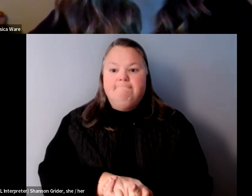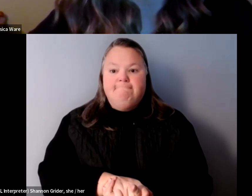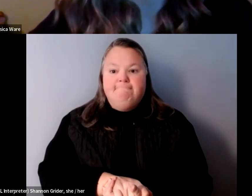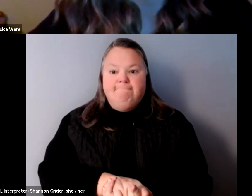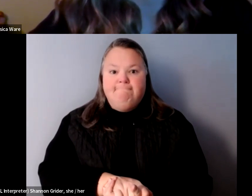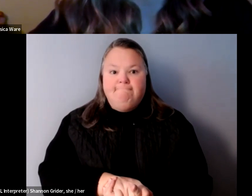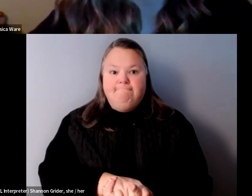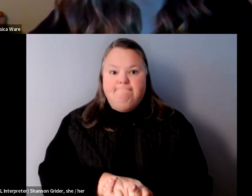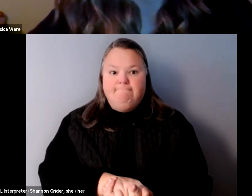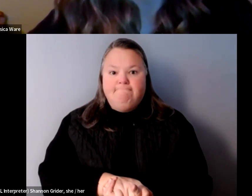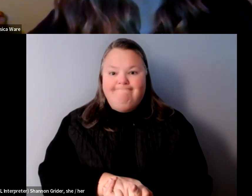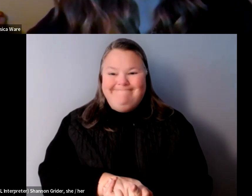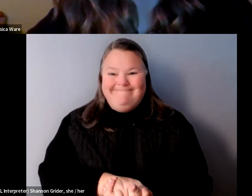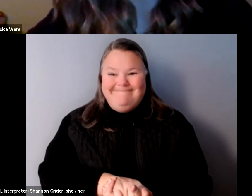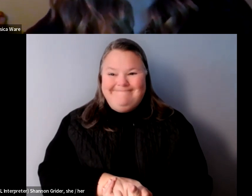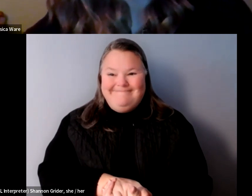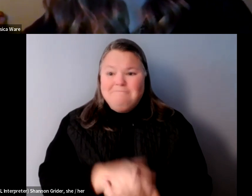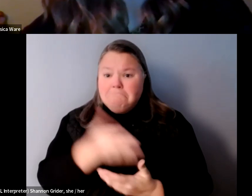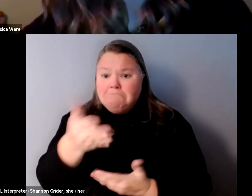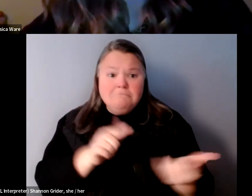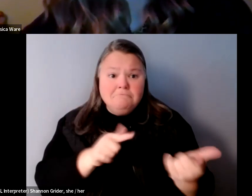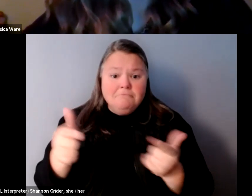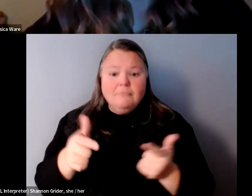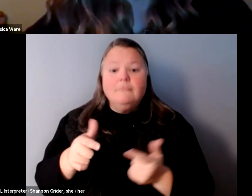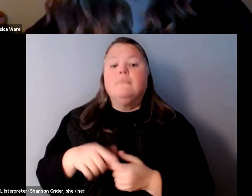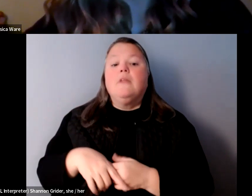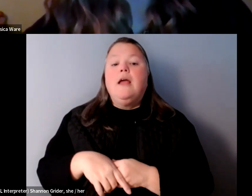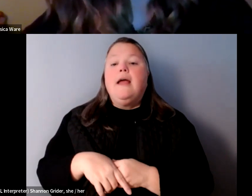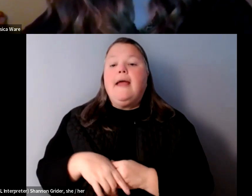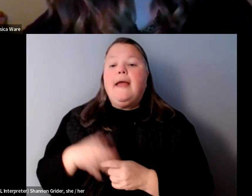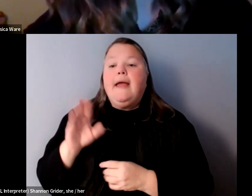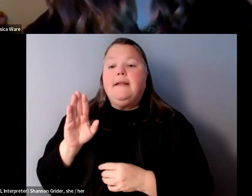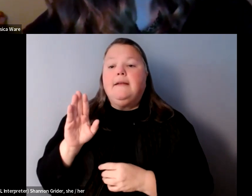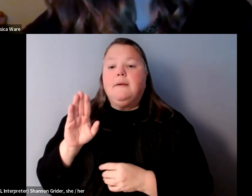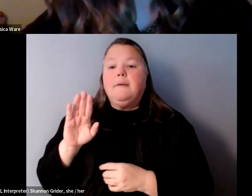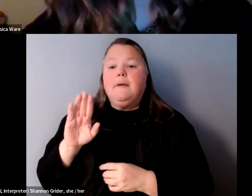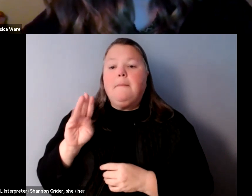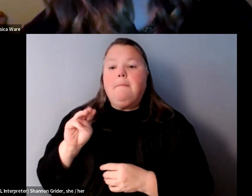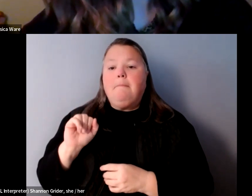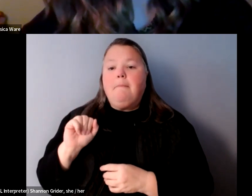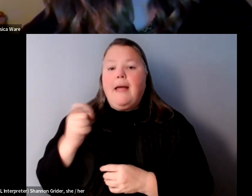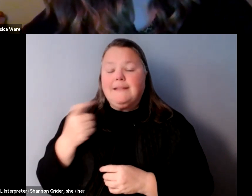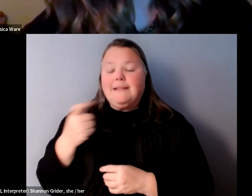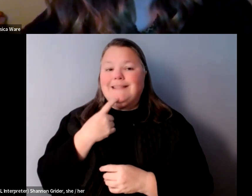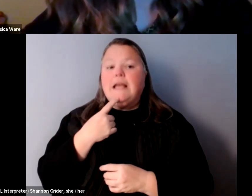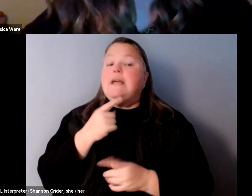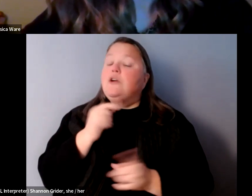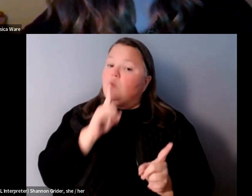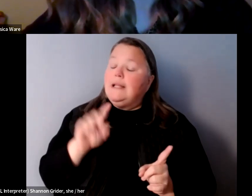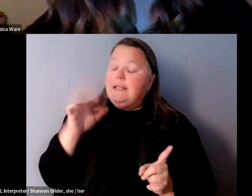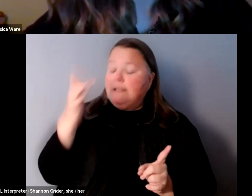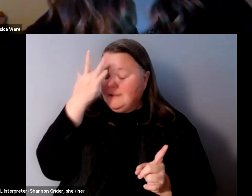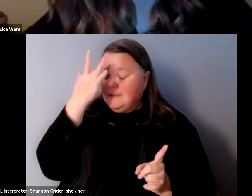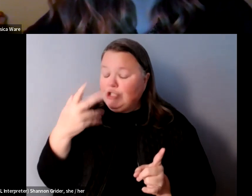And I just want to point out, oh, sorry. No, go ahead. I just wanted to point out that it's not necessarily for management. It's usually for like